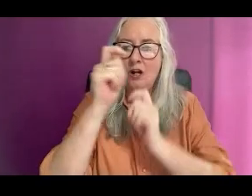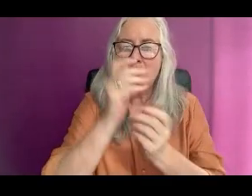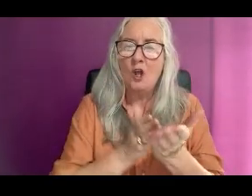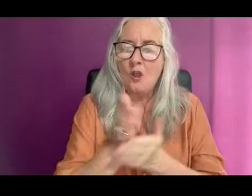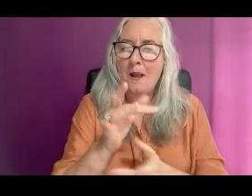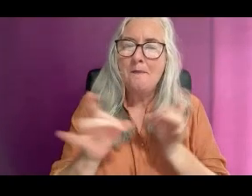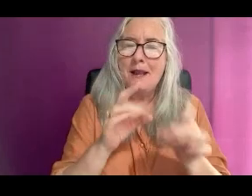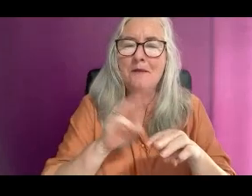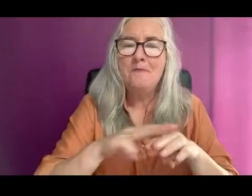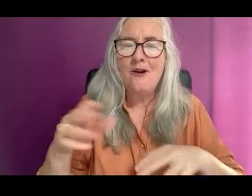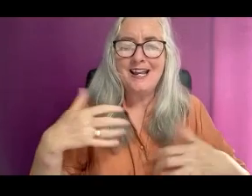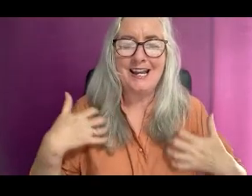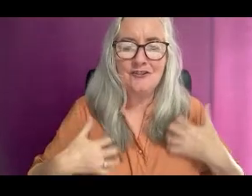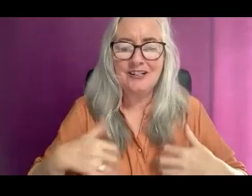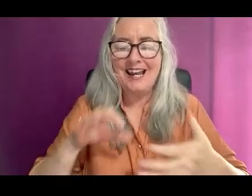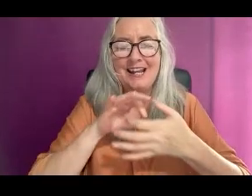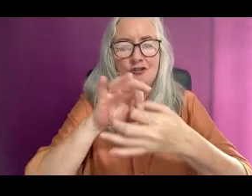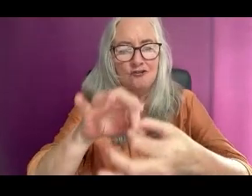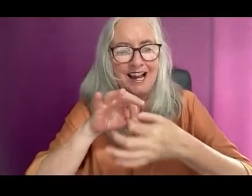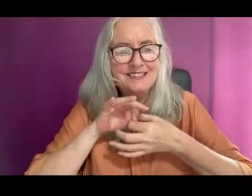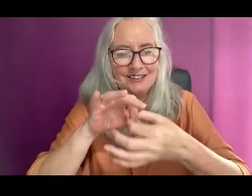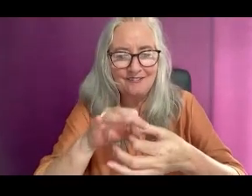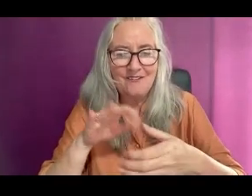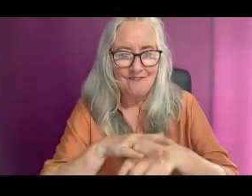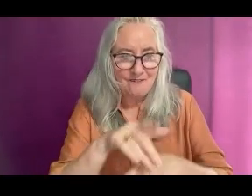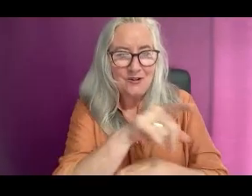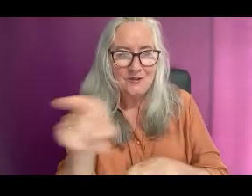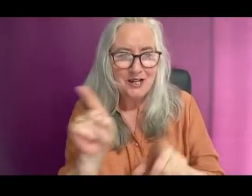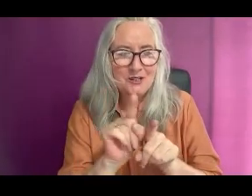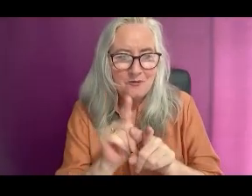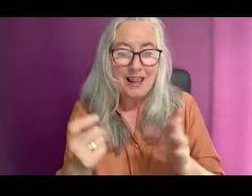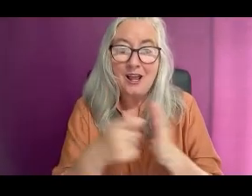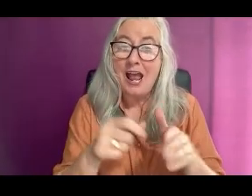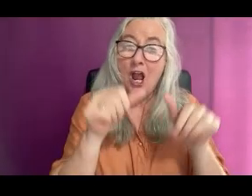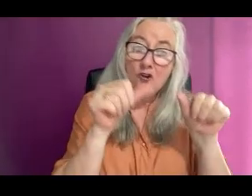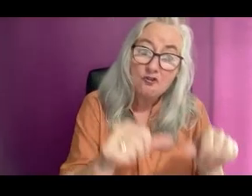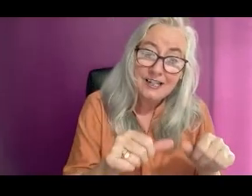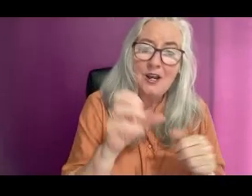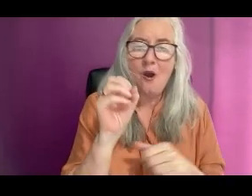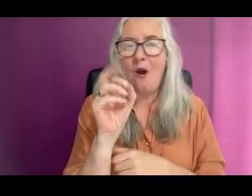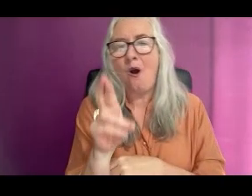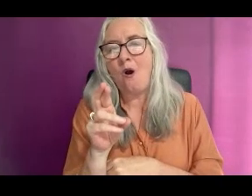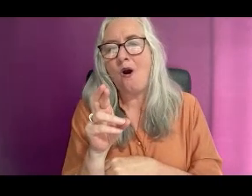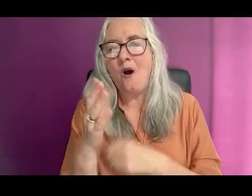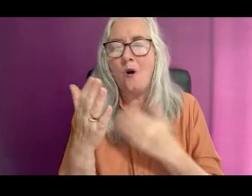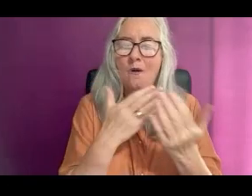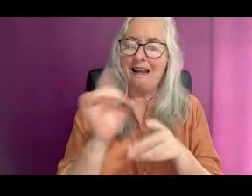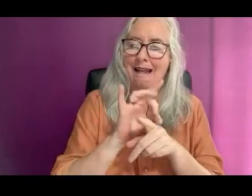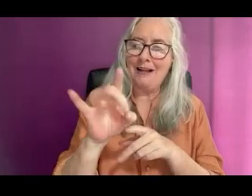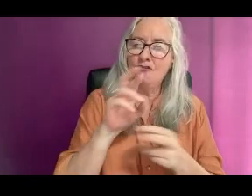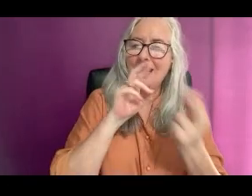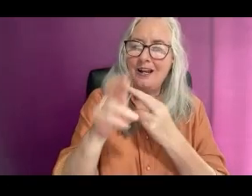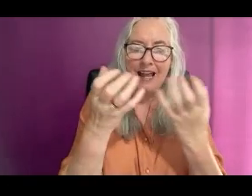more interactive, and it's interesting for you as well, to see like what do you agree with, or what kind of reactions you have. But